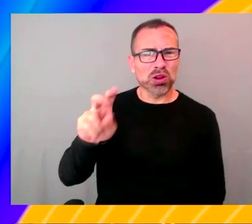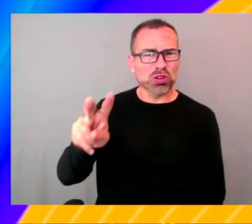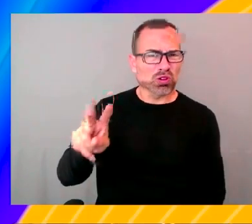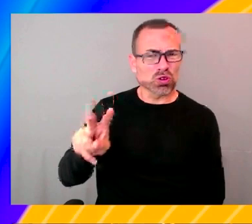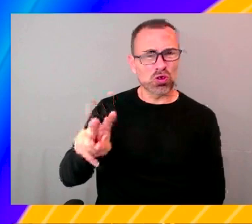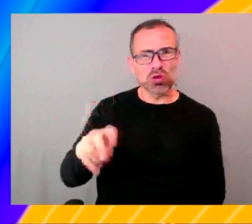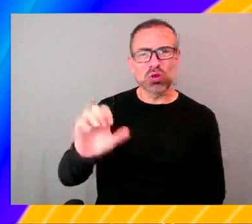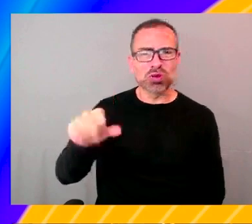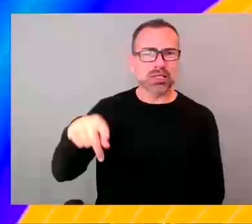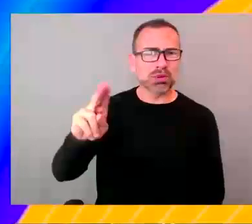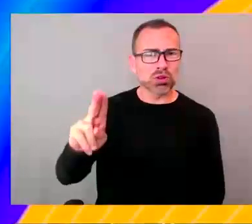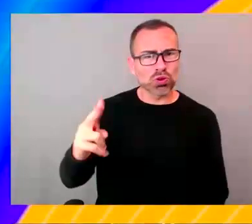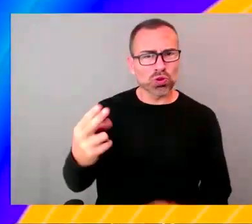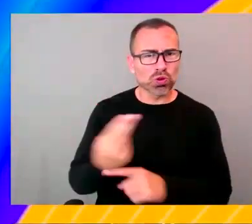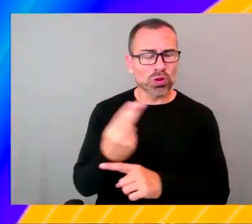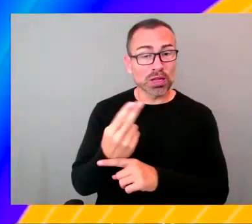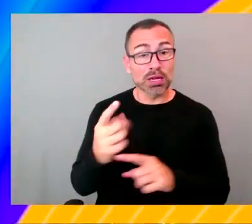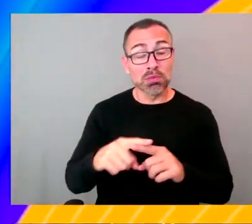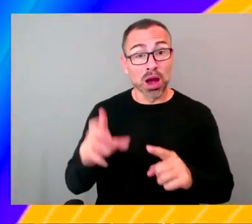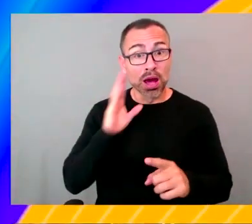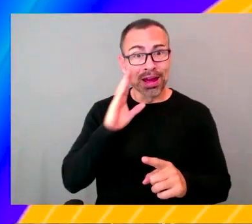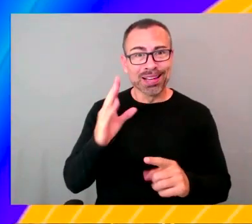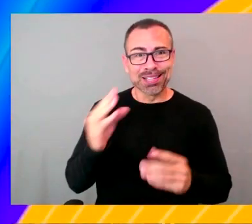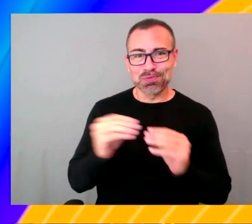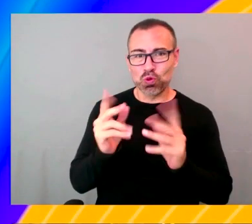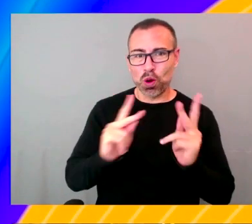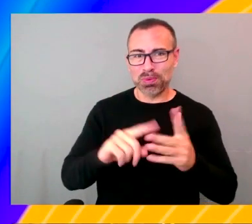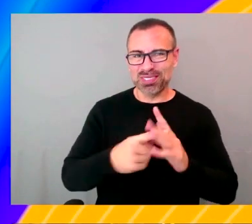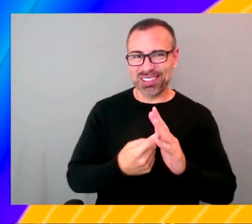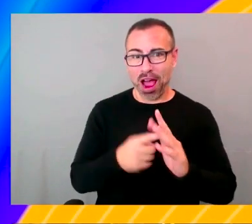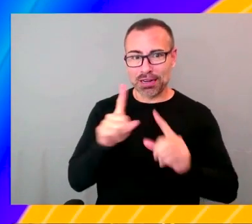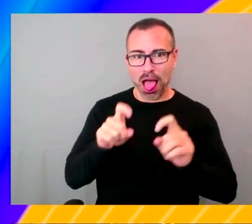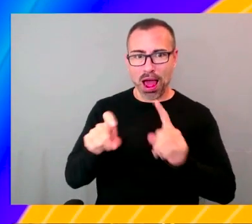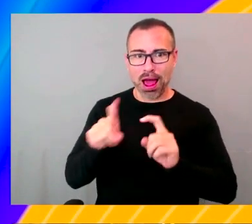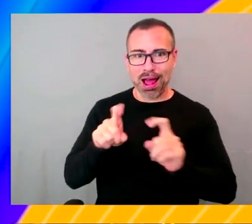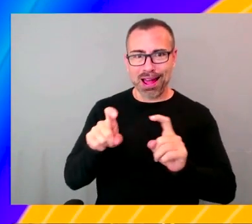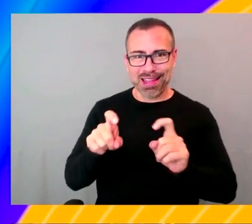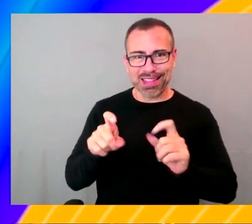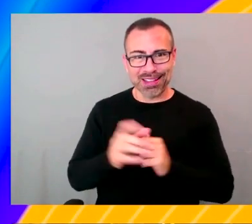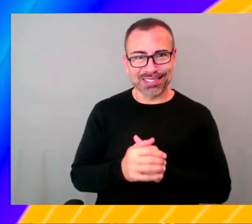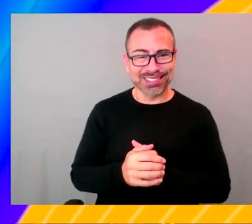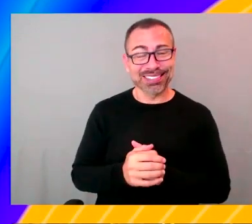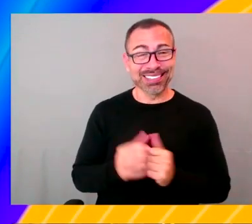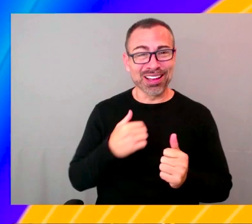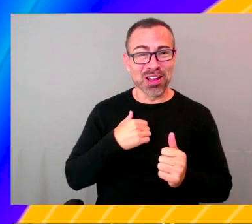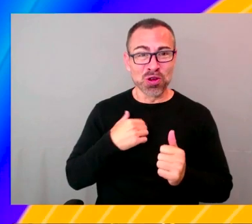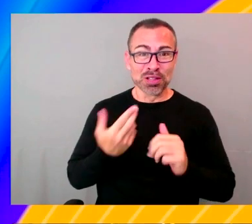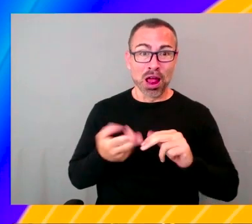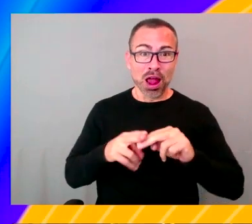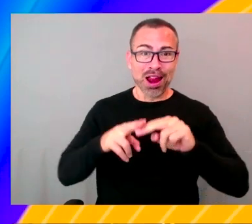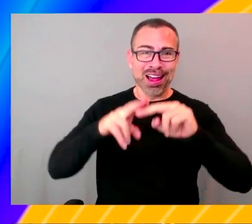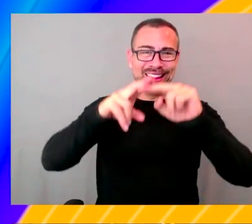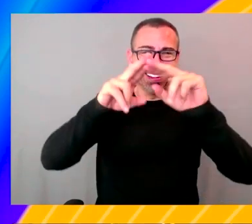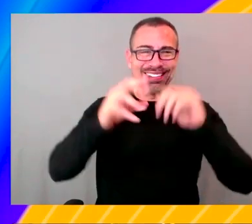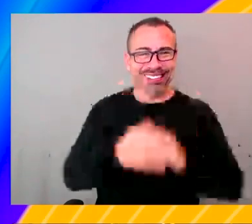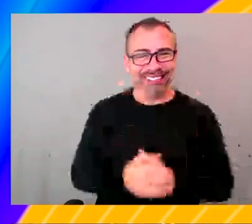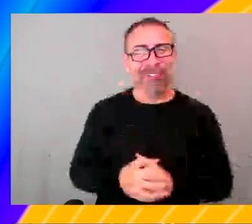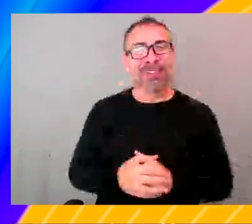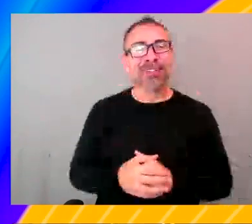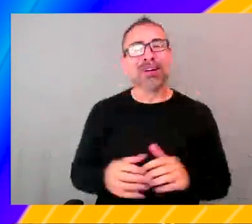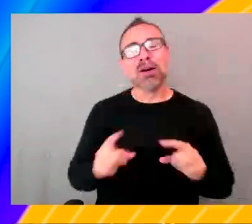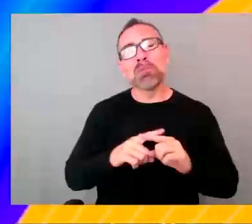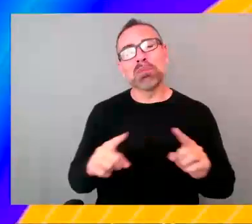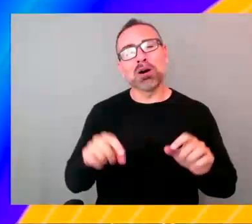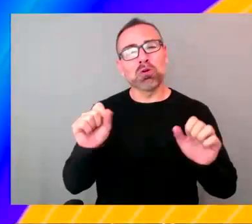are load testing my website. They're here, hitting right? it. They're hitting it. Yeah. But we could also like inject